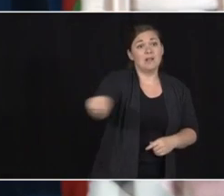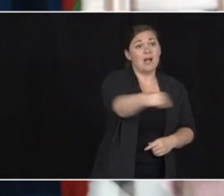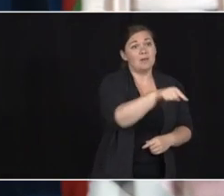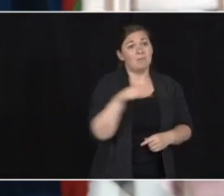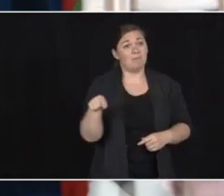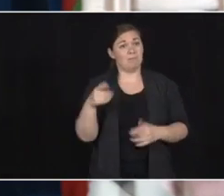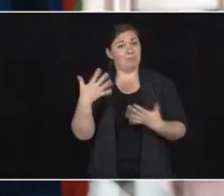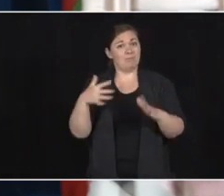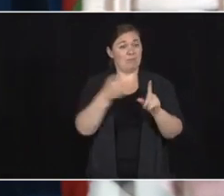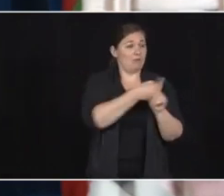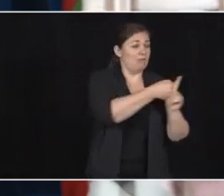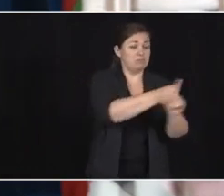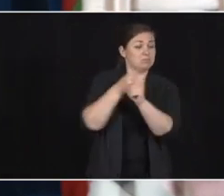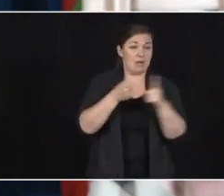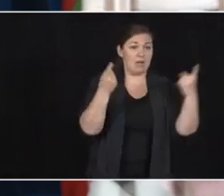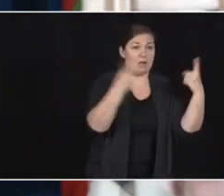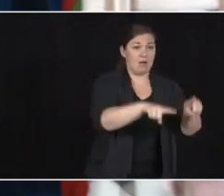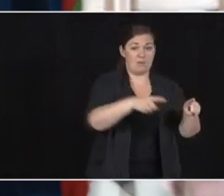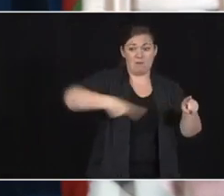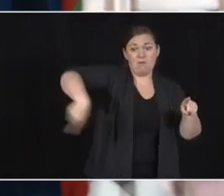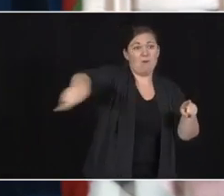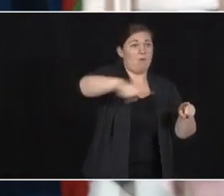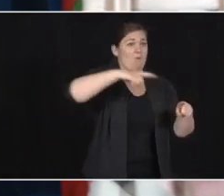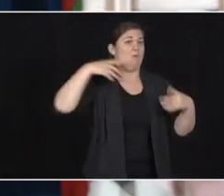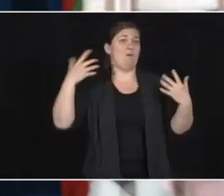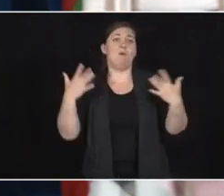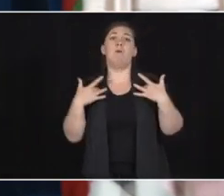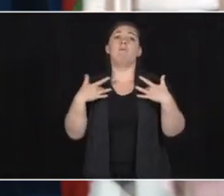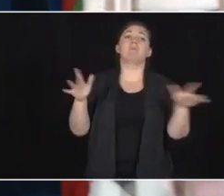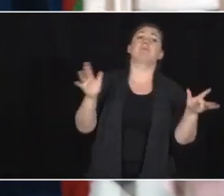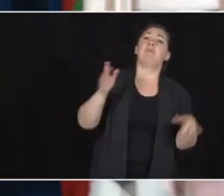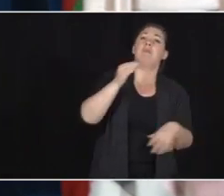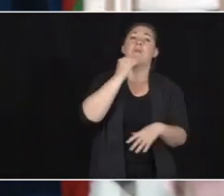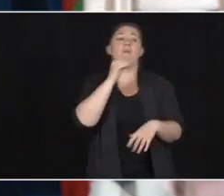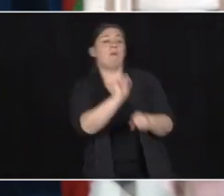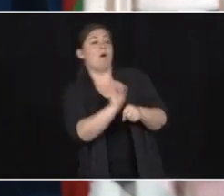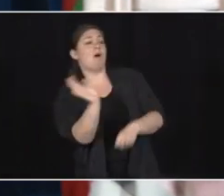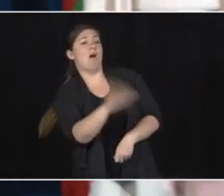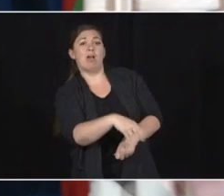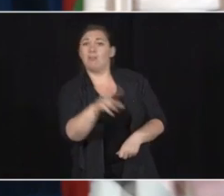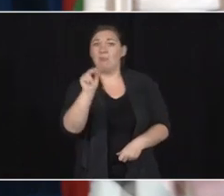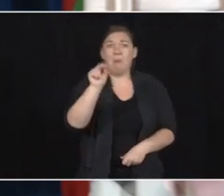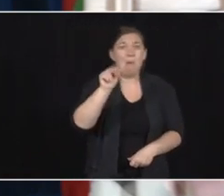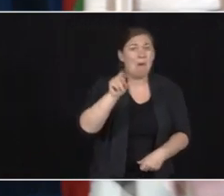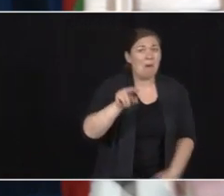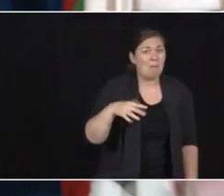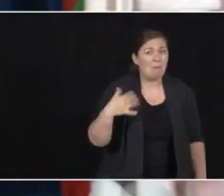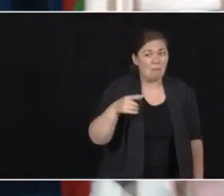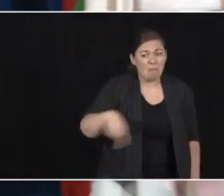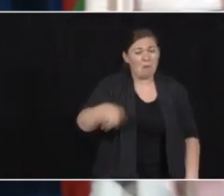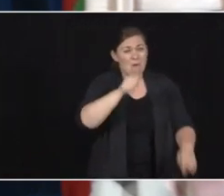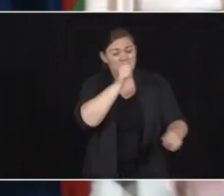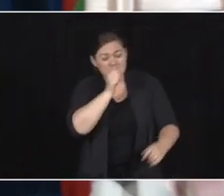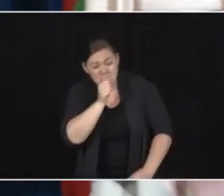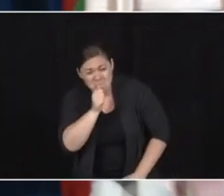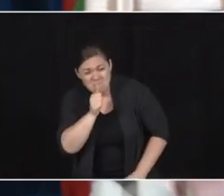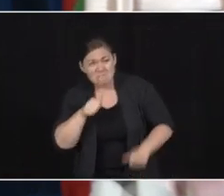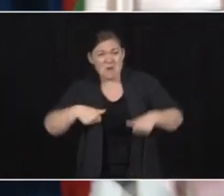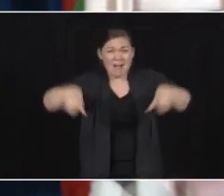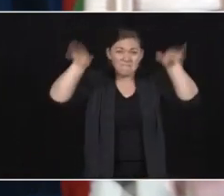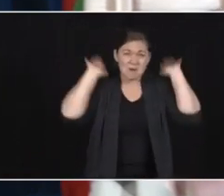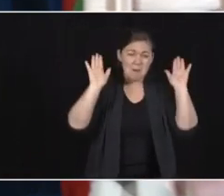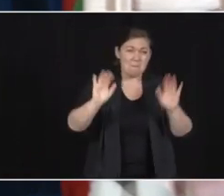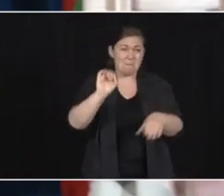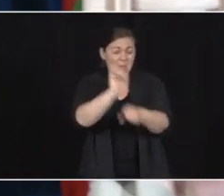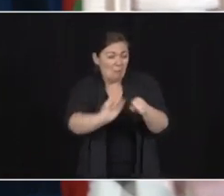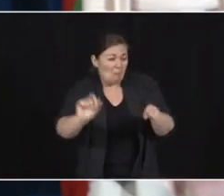they aren't doing their jobs. They're working their backs off. They're sacrificing their families. They're putting themselves ahead of, the community ahead of themselves.